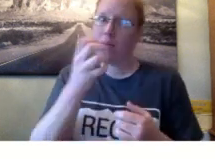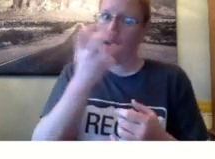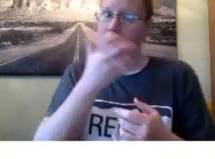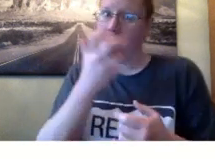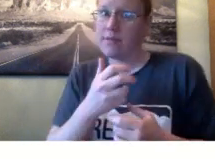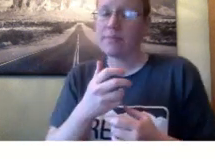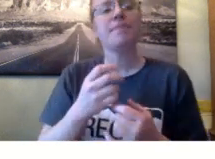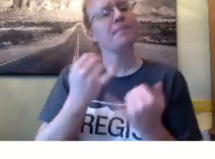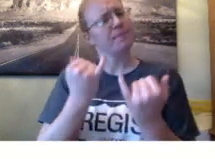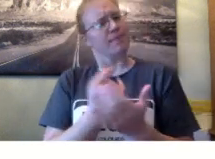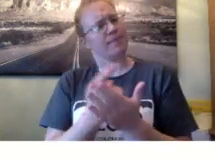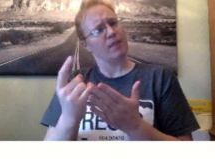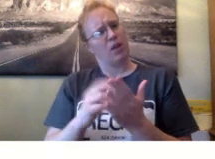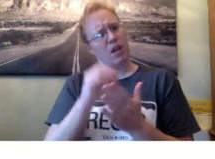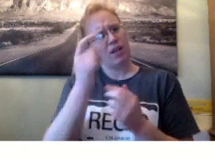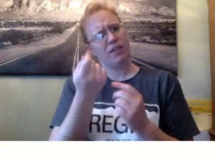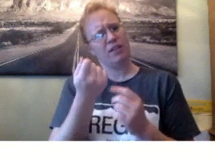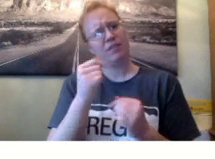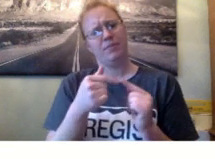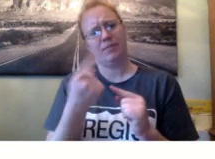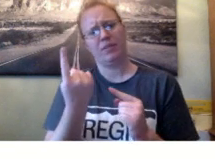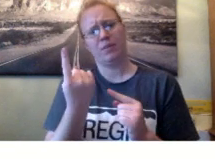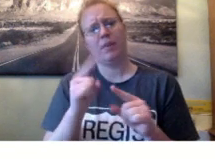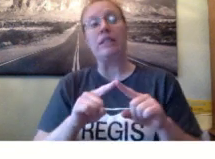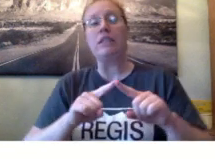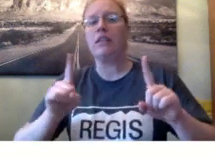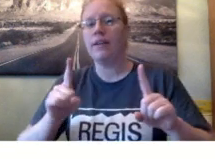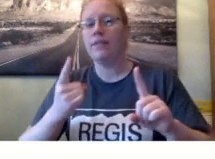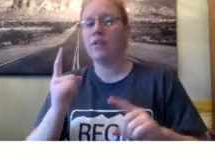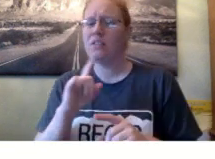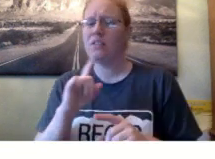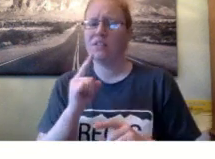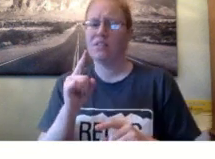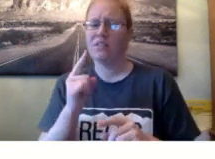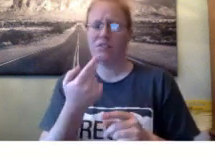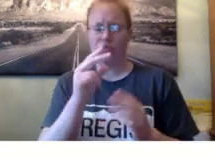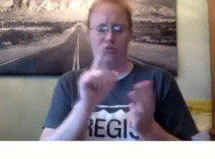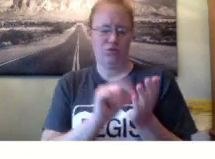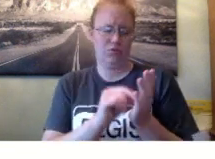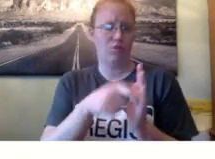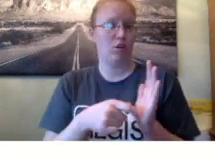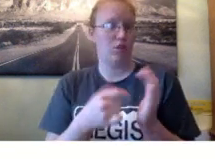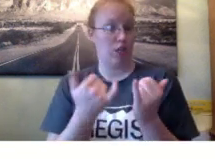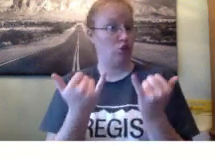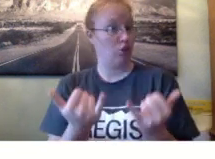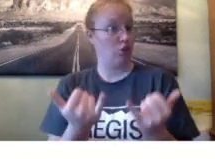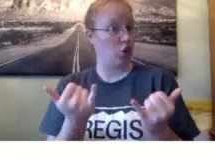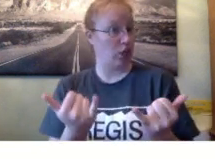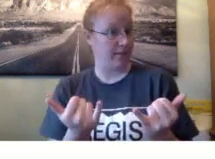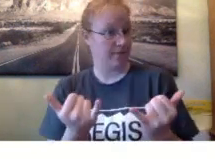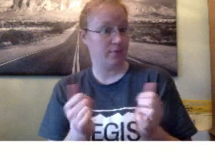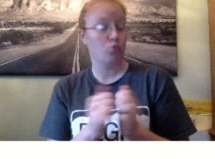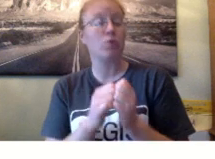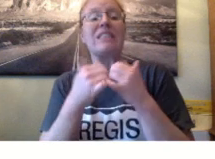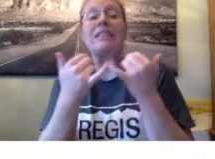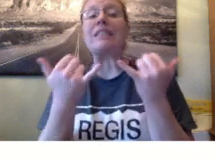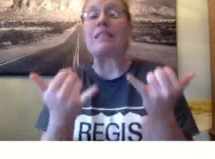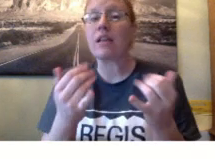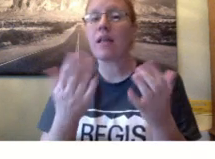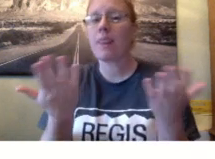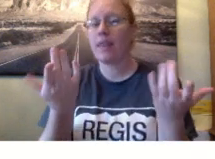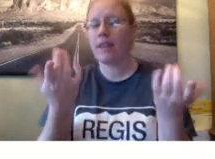awesome. This week we're learning a little bit about something different. It's still a news article that's current with today, so things